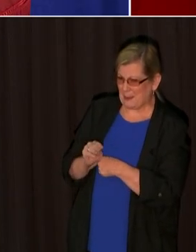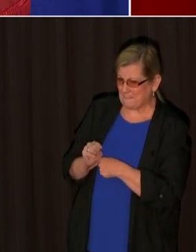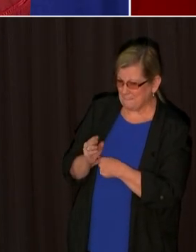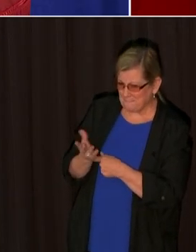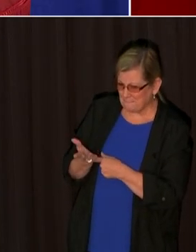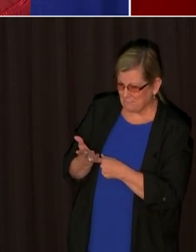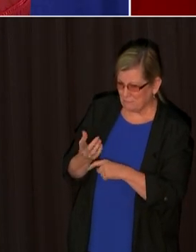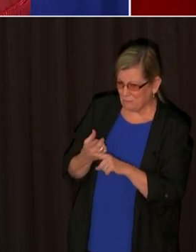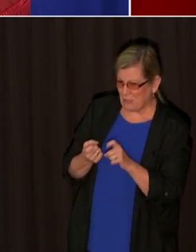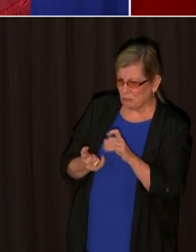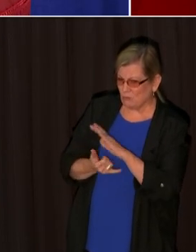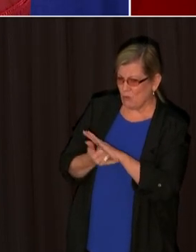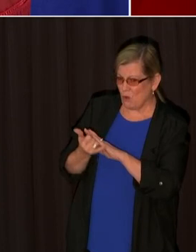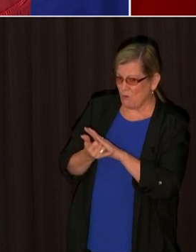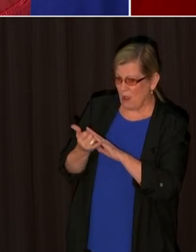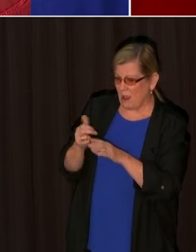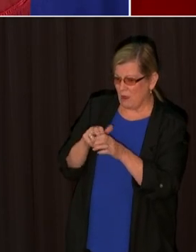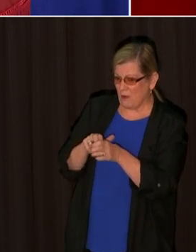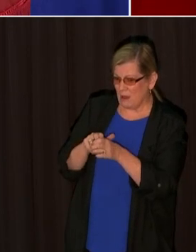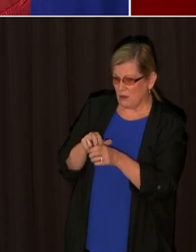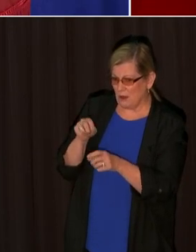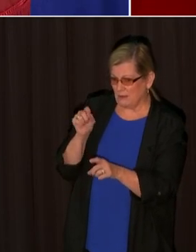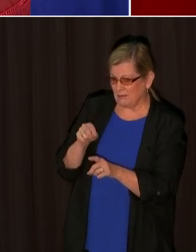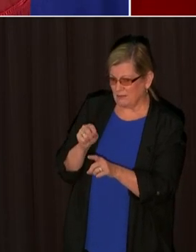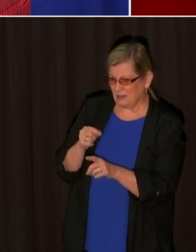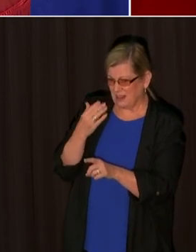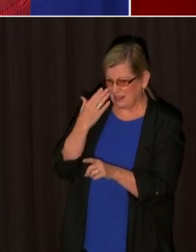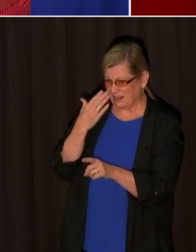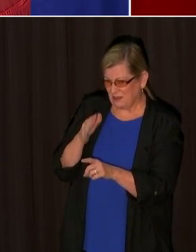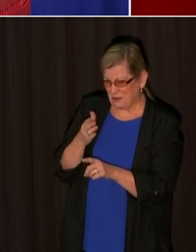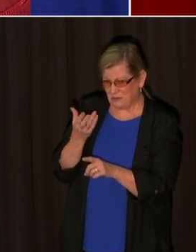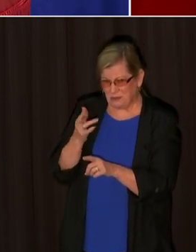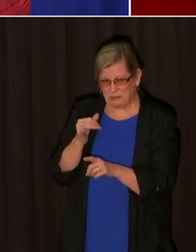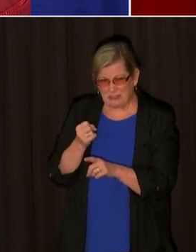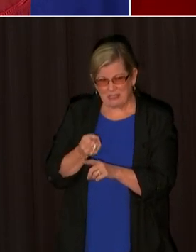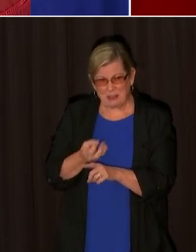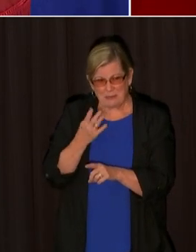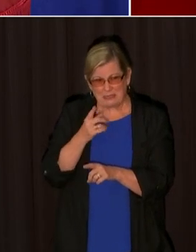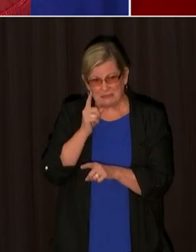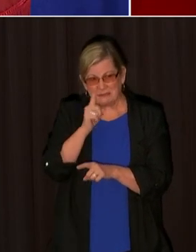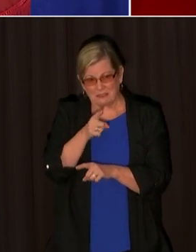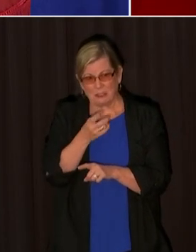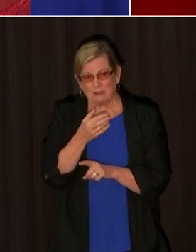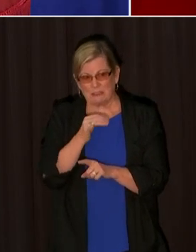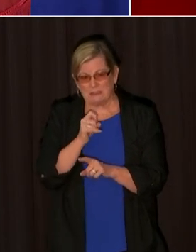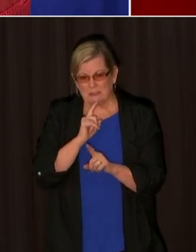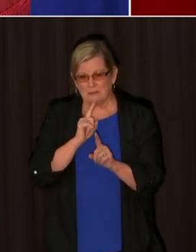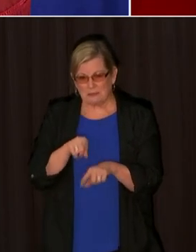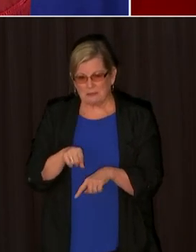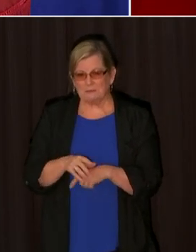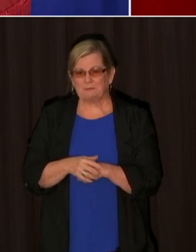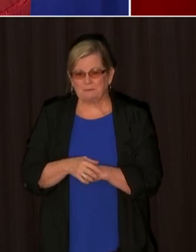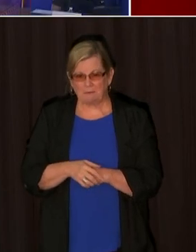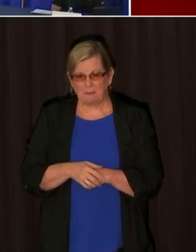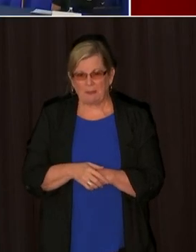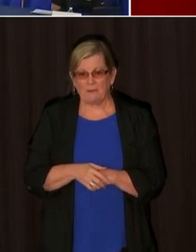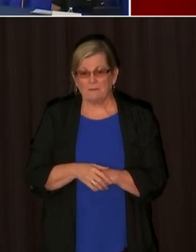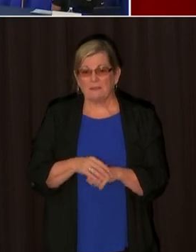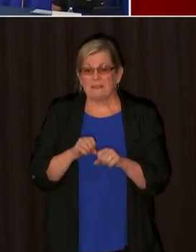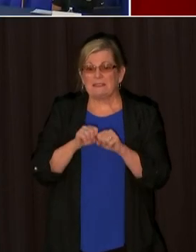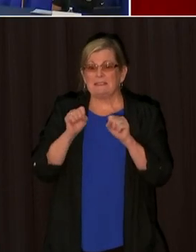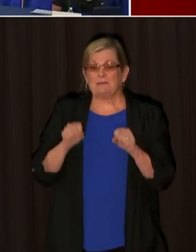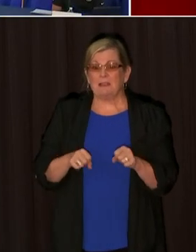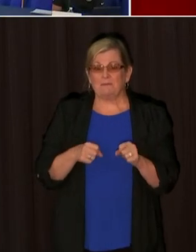Metro ridership. And I don't know if you know off the top, Chris, what they were. Yep, Sam, so across the system on July 4th,